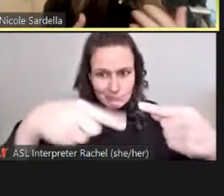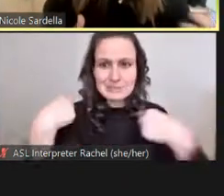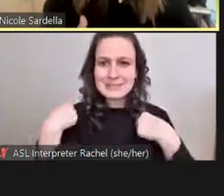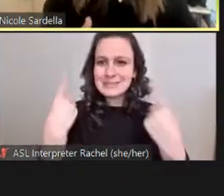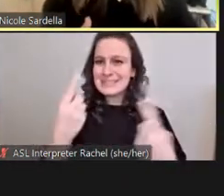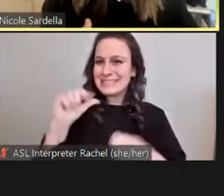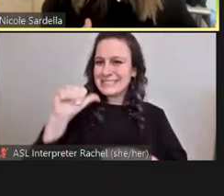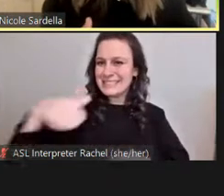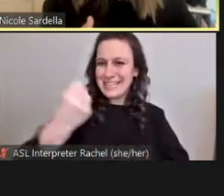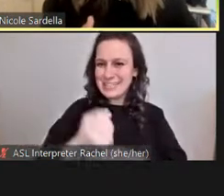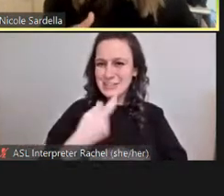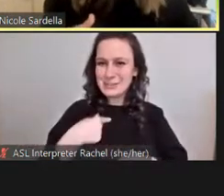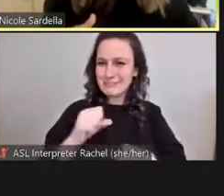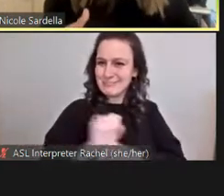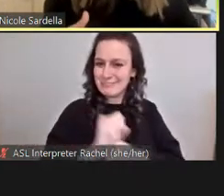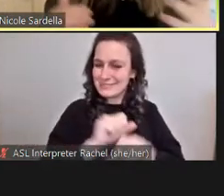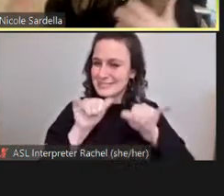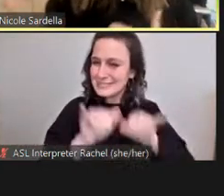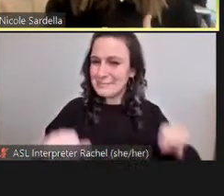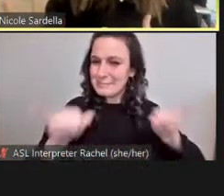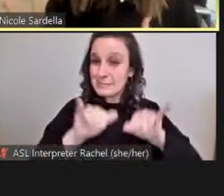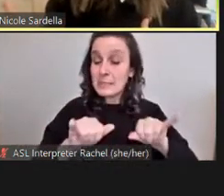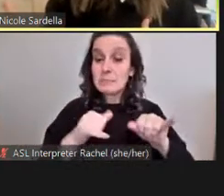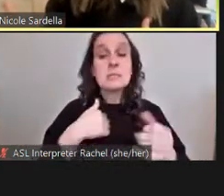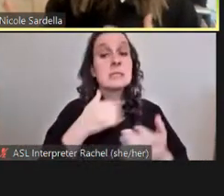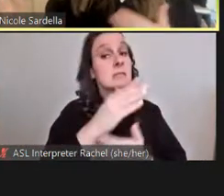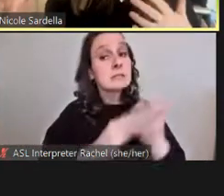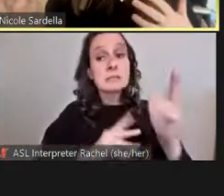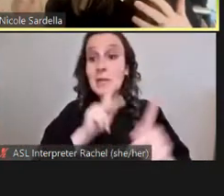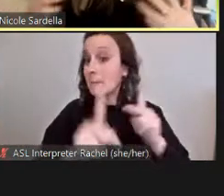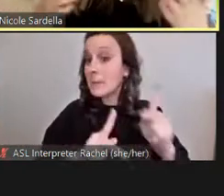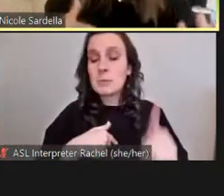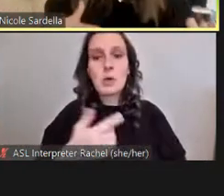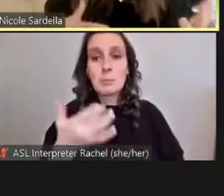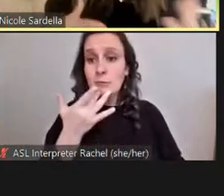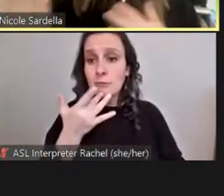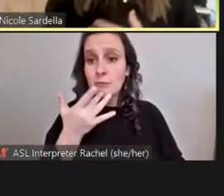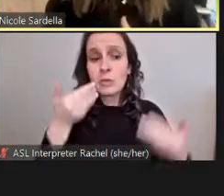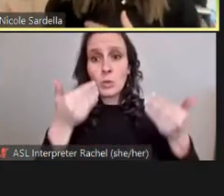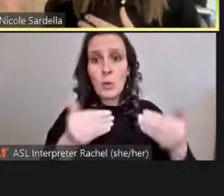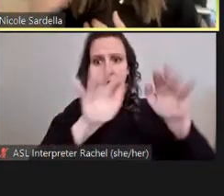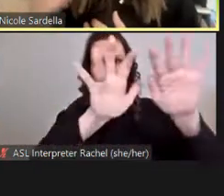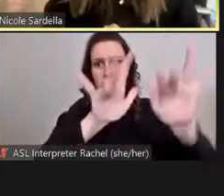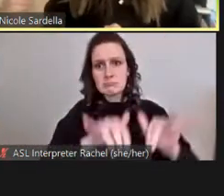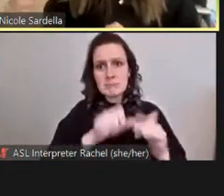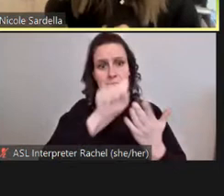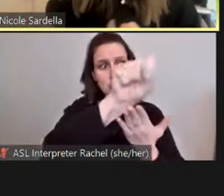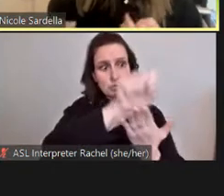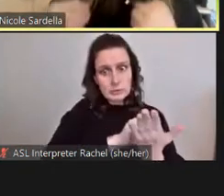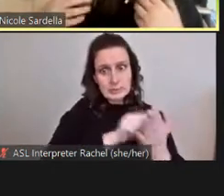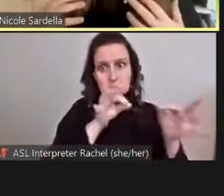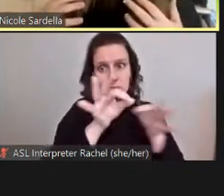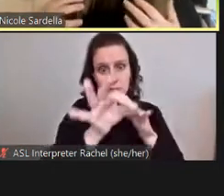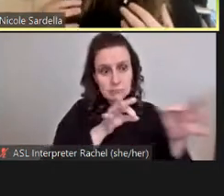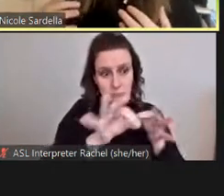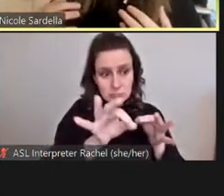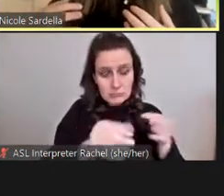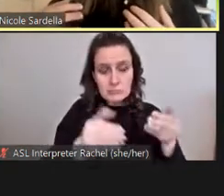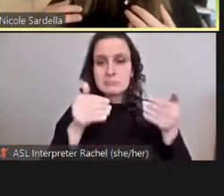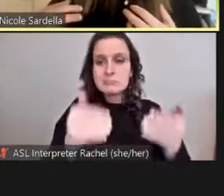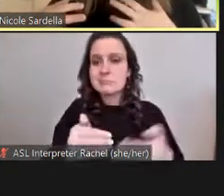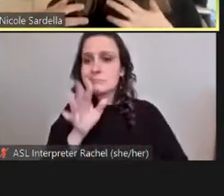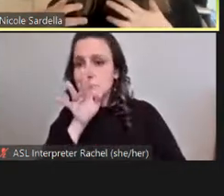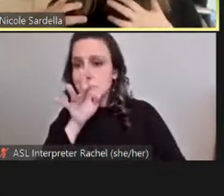years. But some people also will write their descriptions and then read them. But to me,